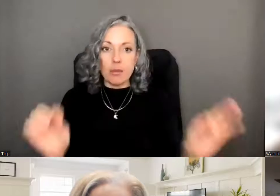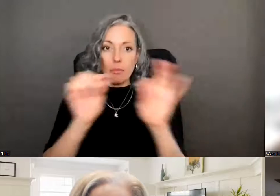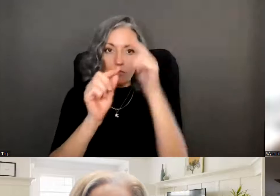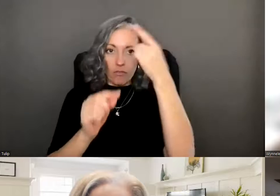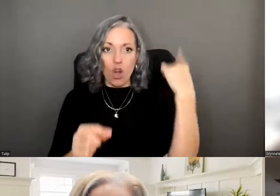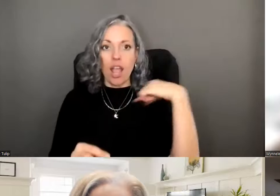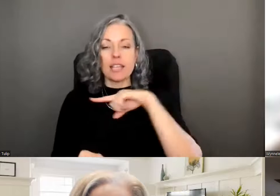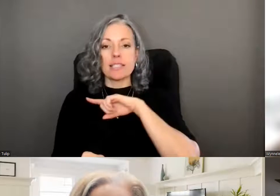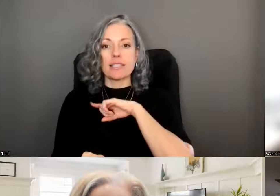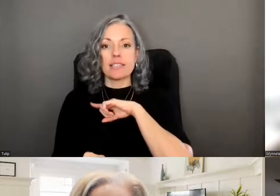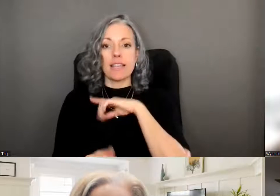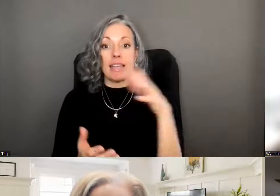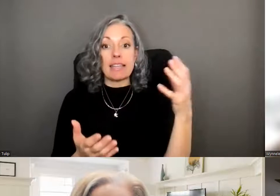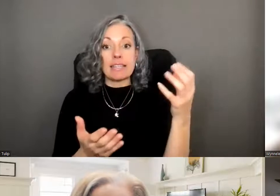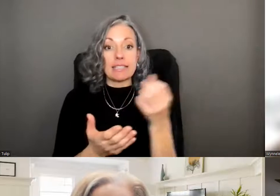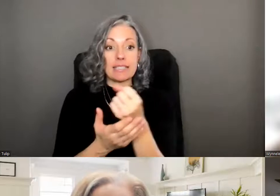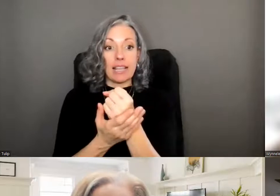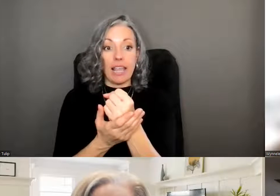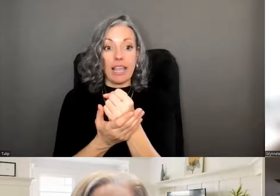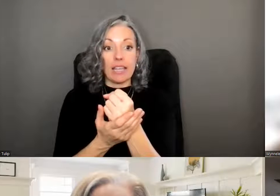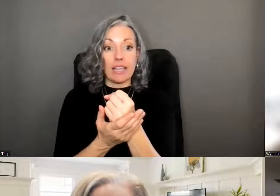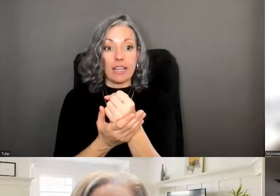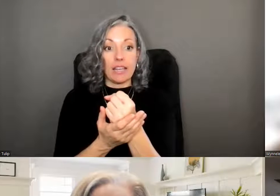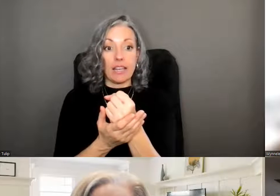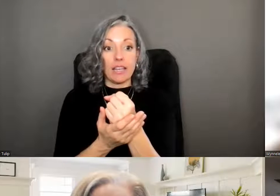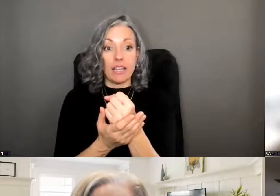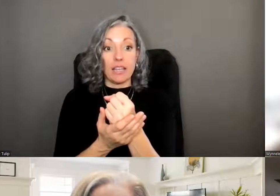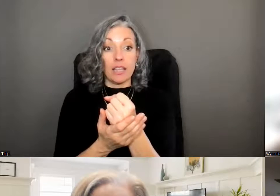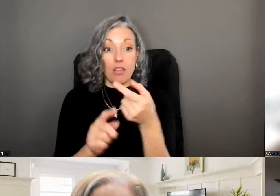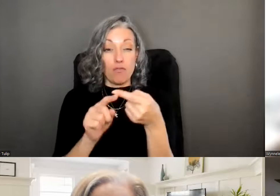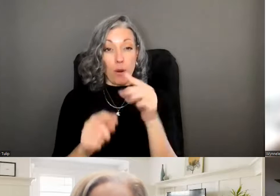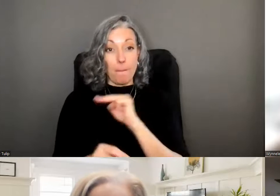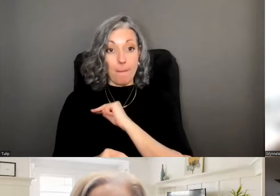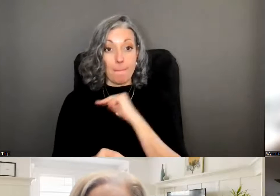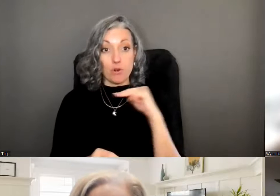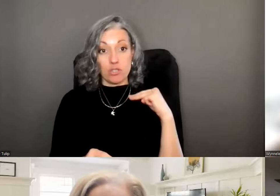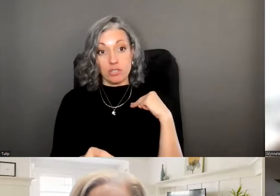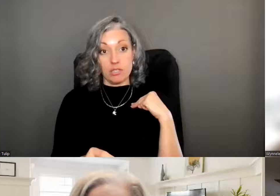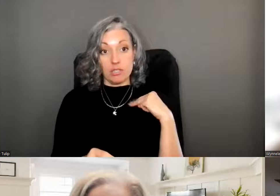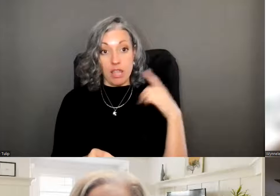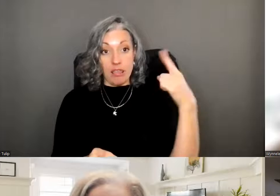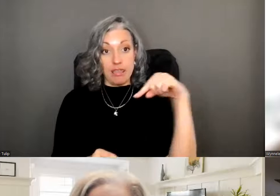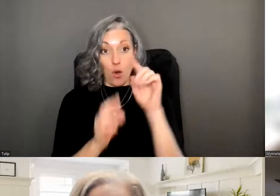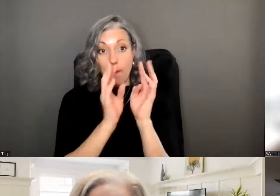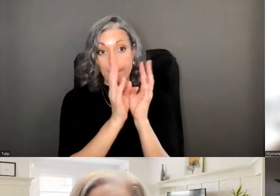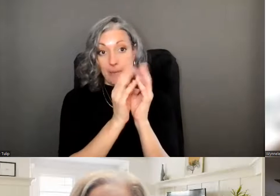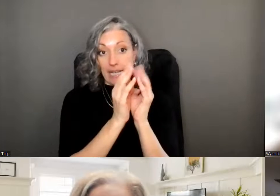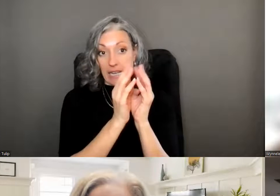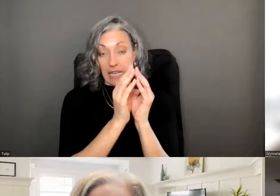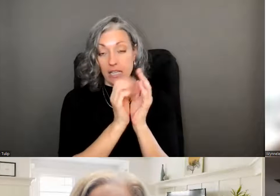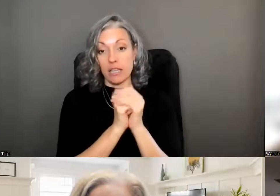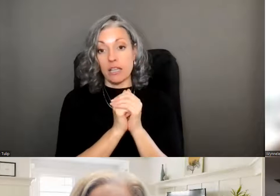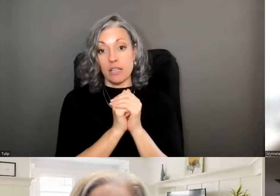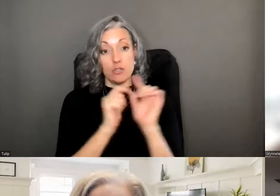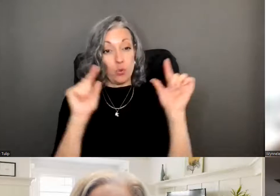get buy-in from our members at a public meeting so that we can all